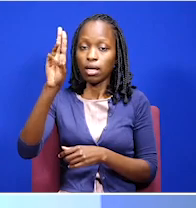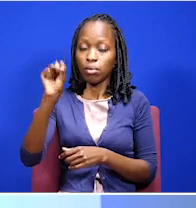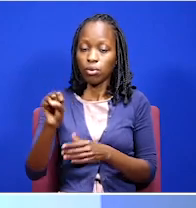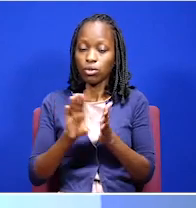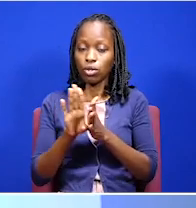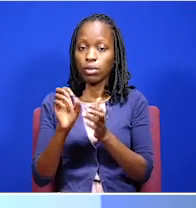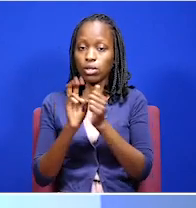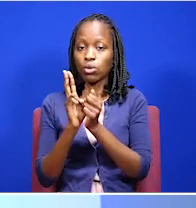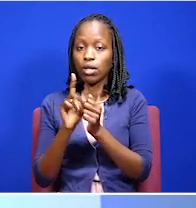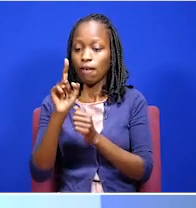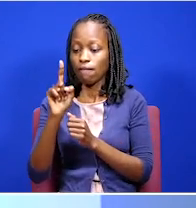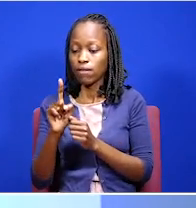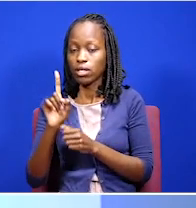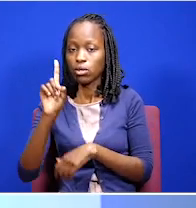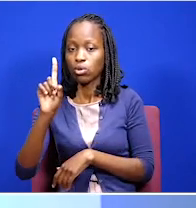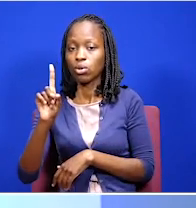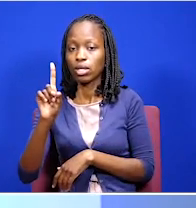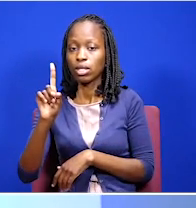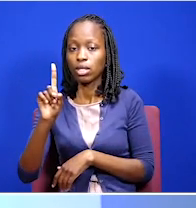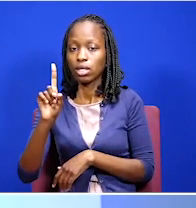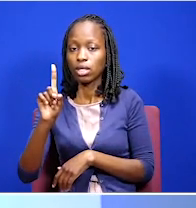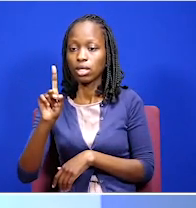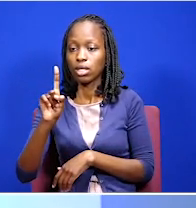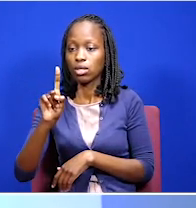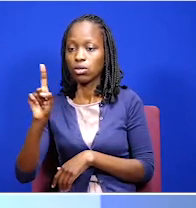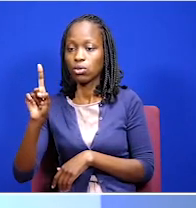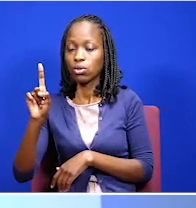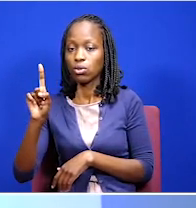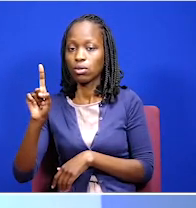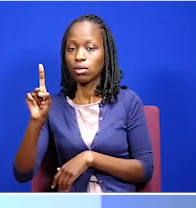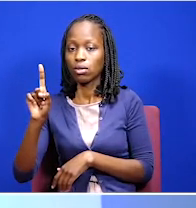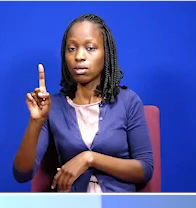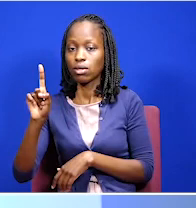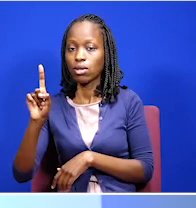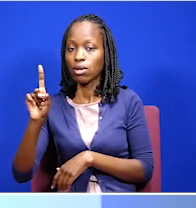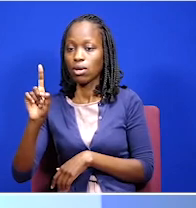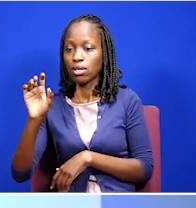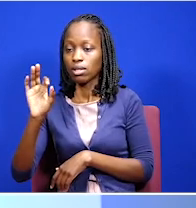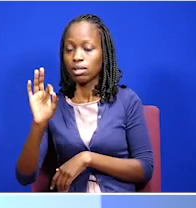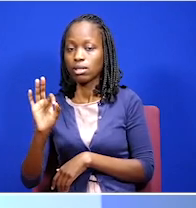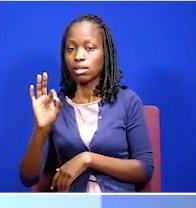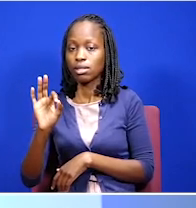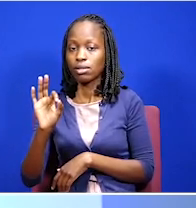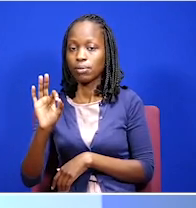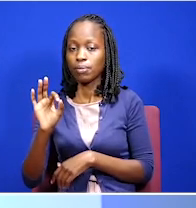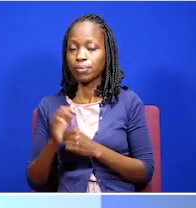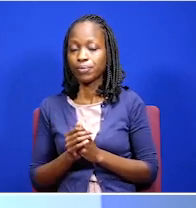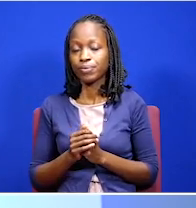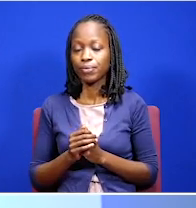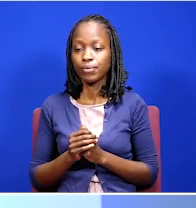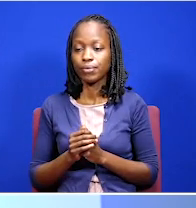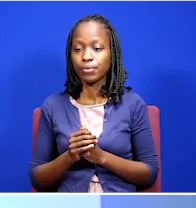And it is from Hebrews chapter number 12 and verse 1, 2, and 3. And 3 is the one that